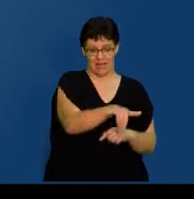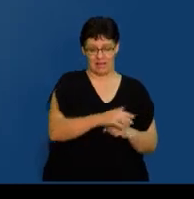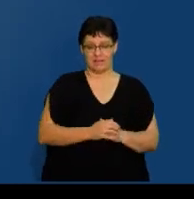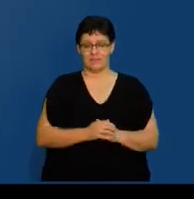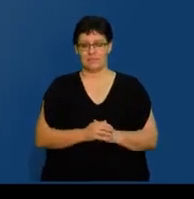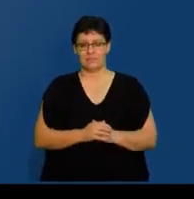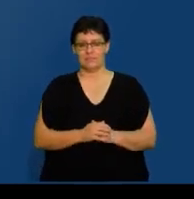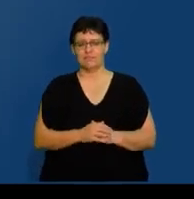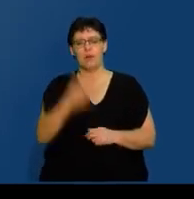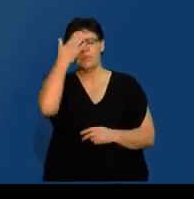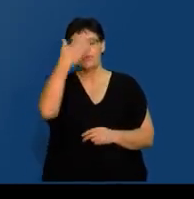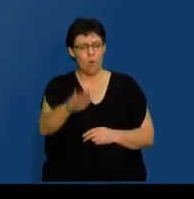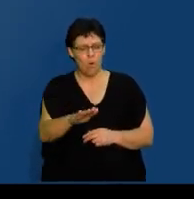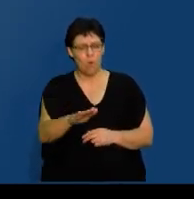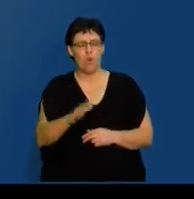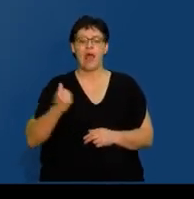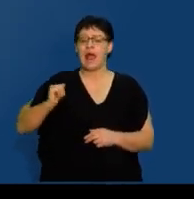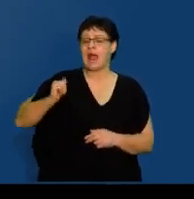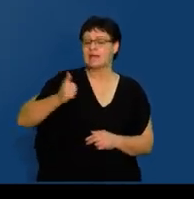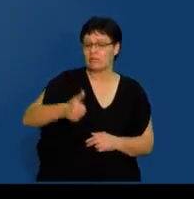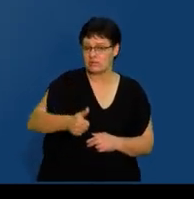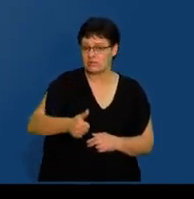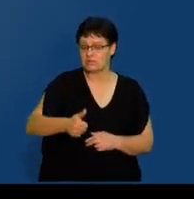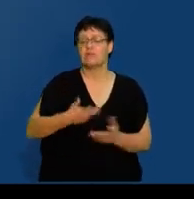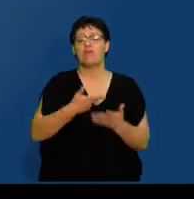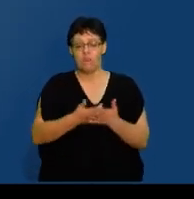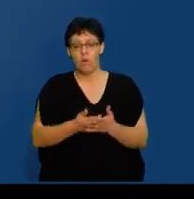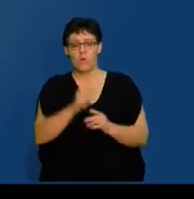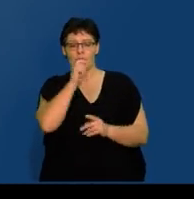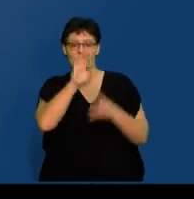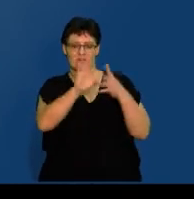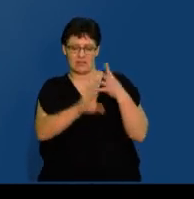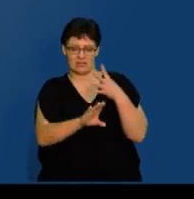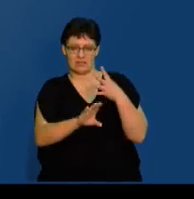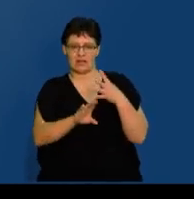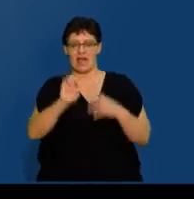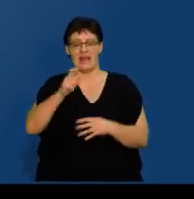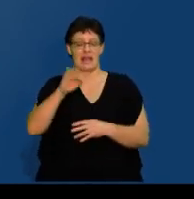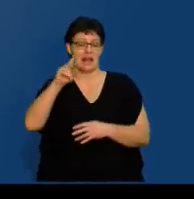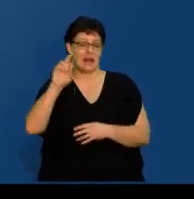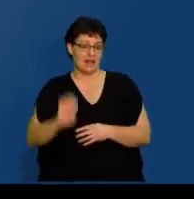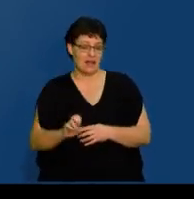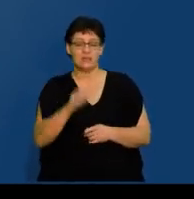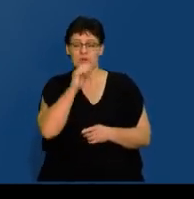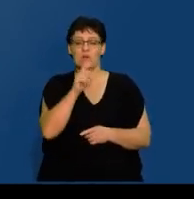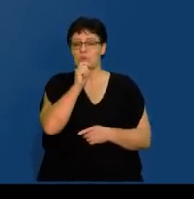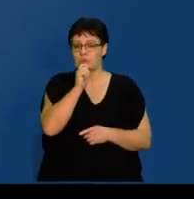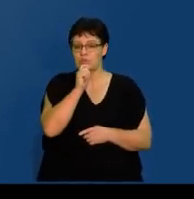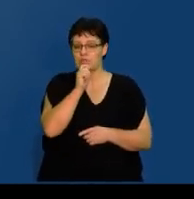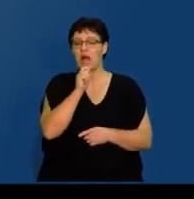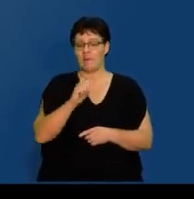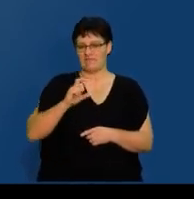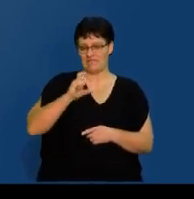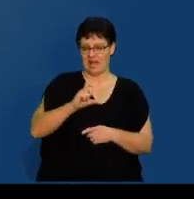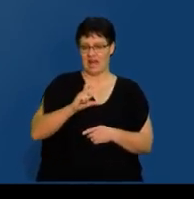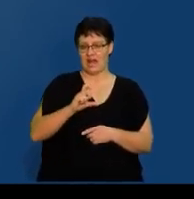that we've got to indicate the inheritance of characteristics using alleles, and in this case, we've got to use them as a superscript.